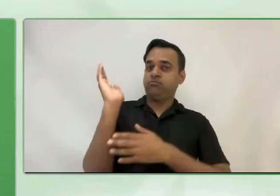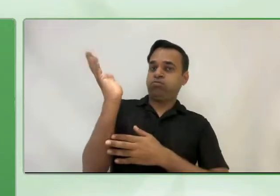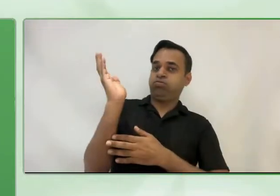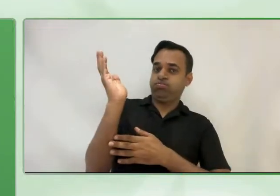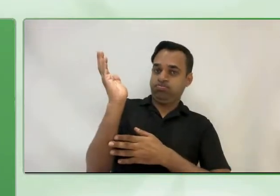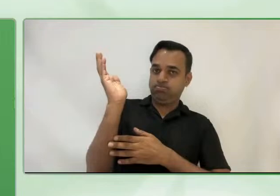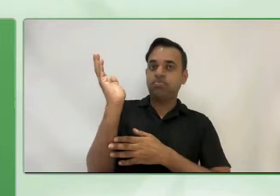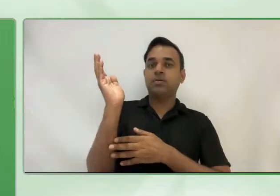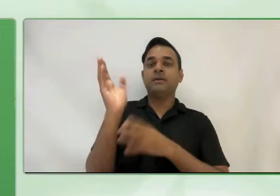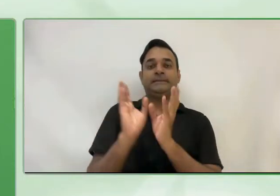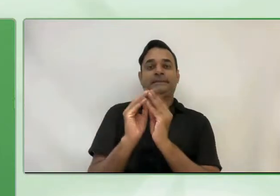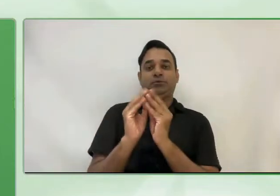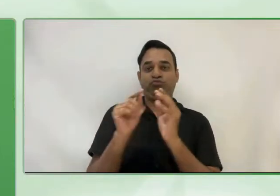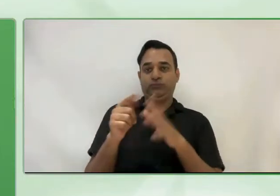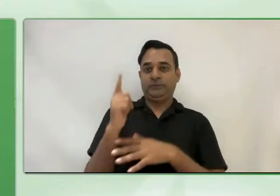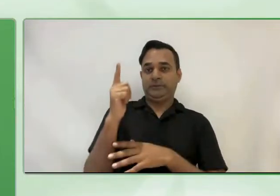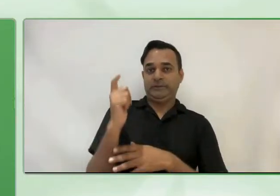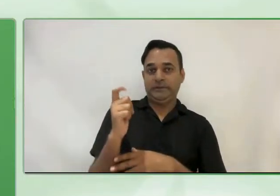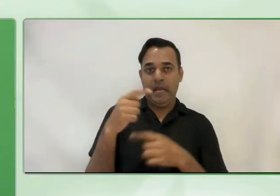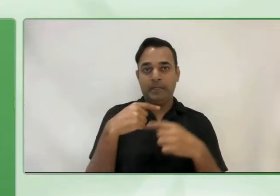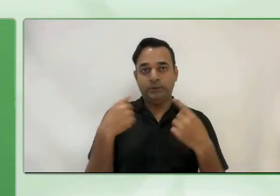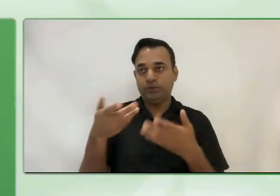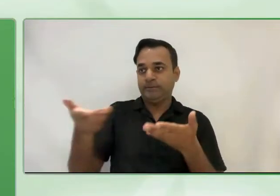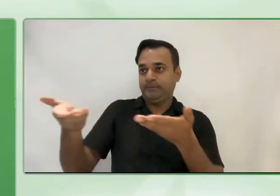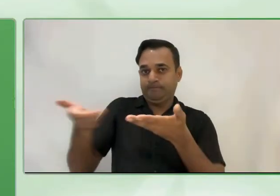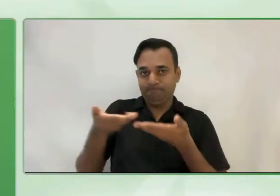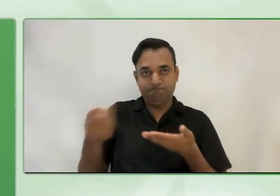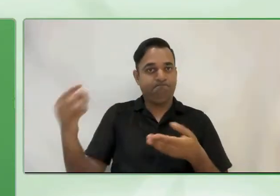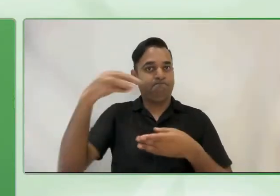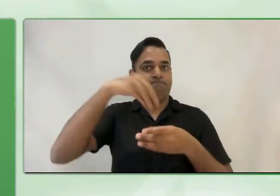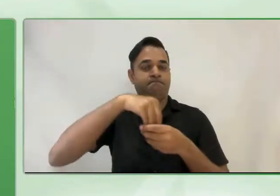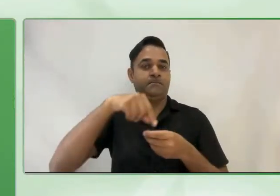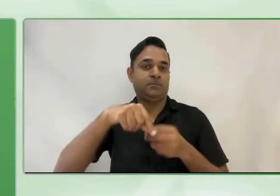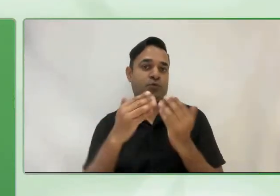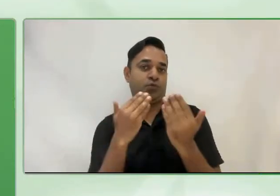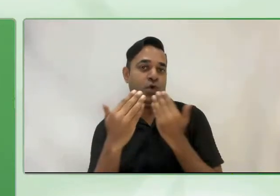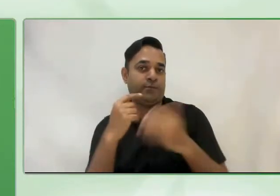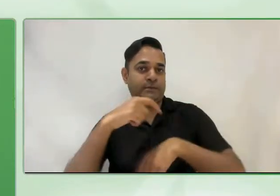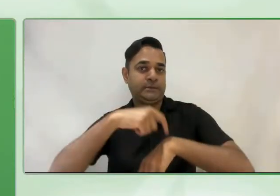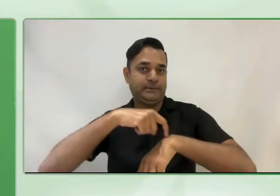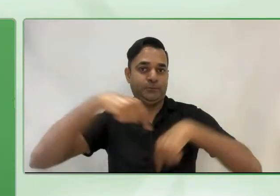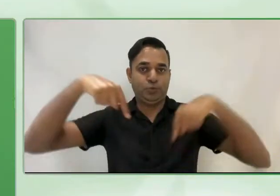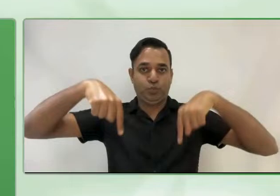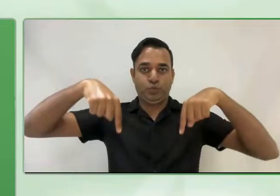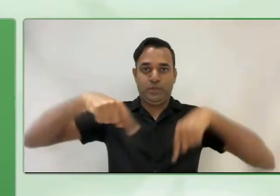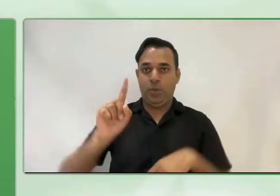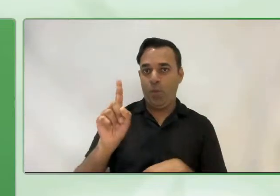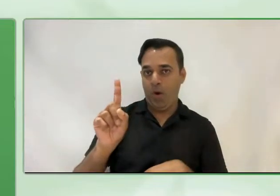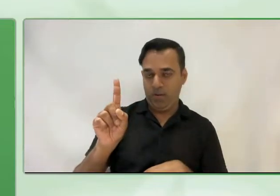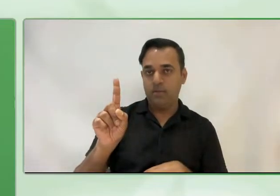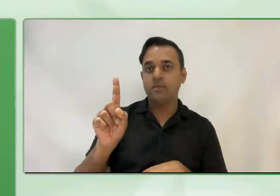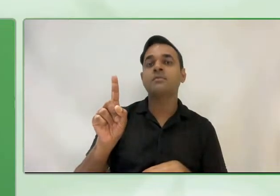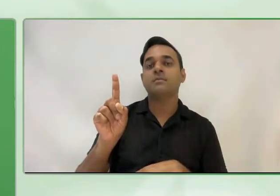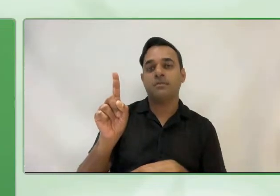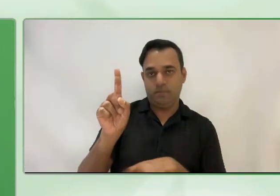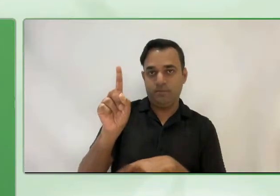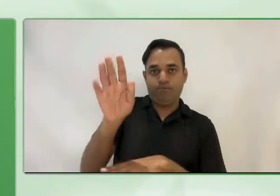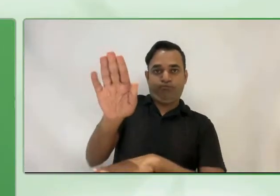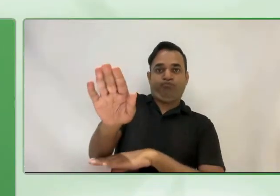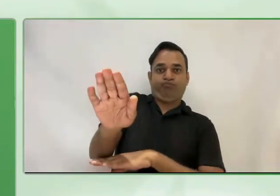has the opportunity to ask questions regarding the technologies that the startups